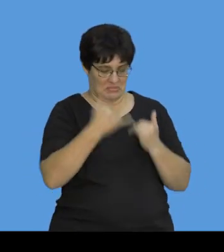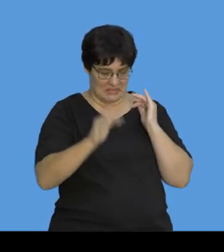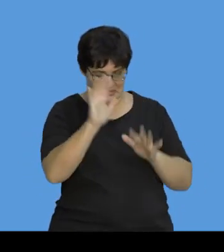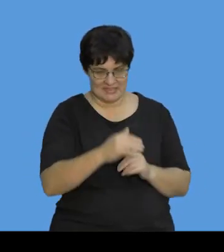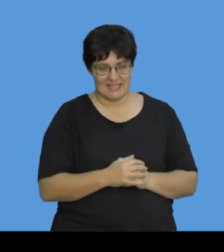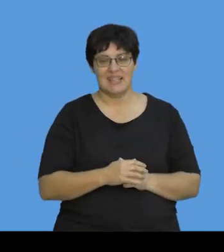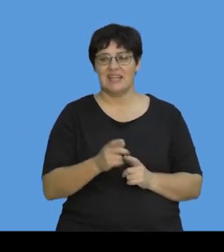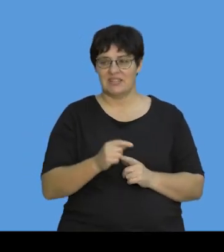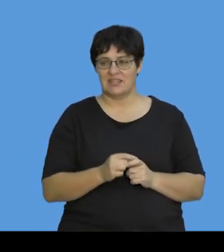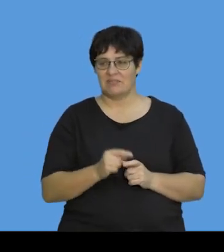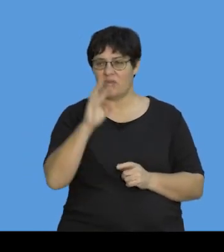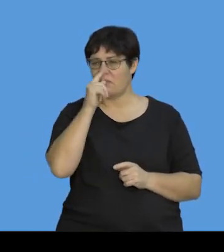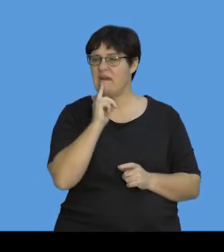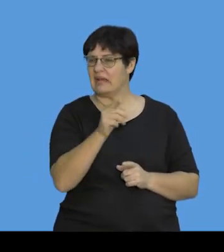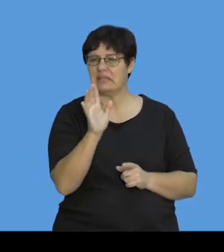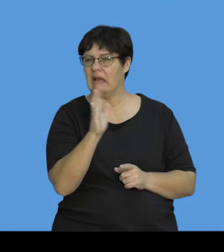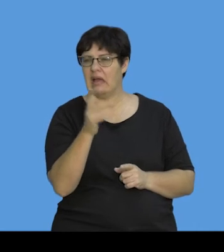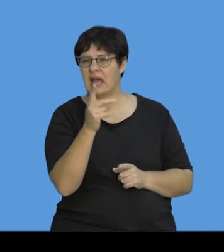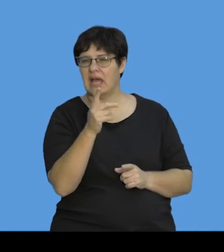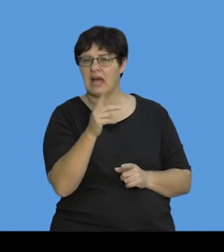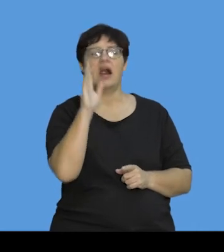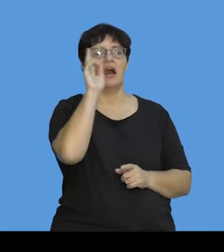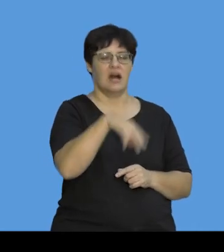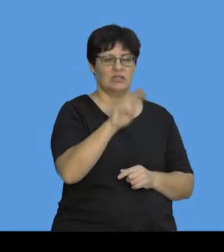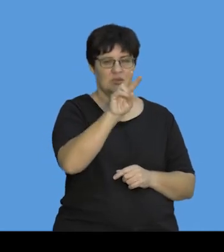excited. Now I can't remember the answer.